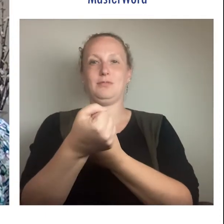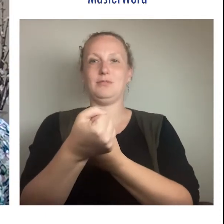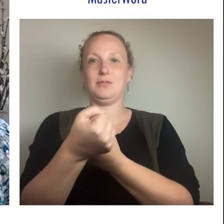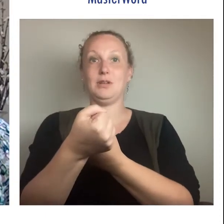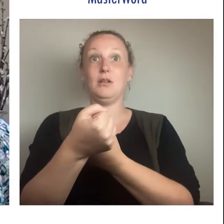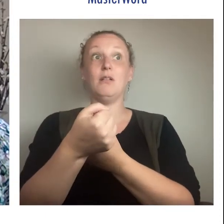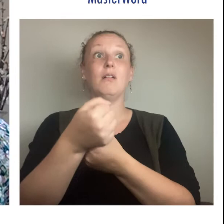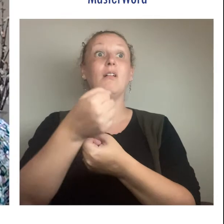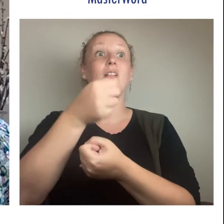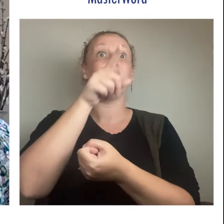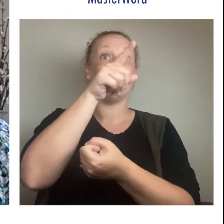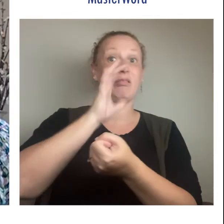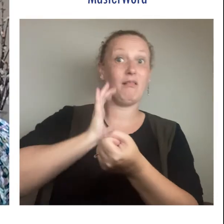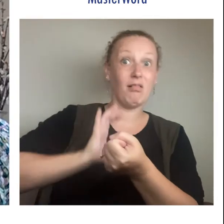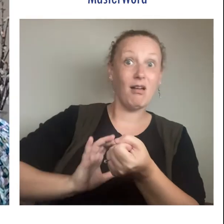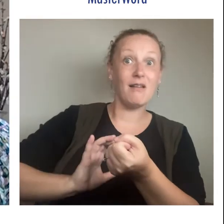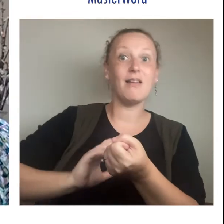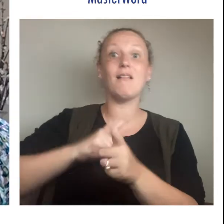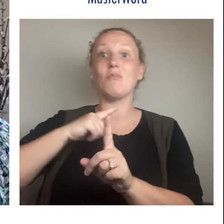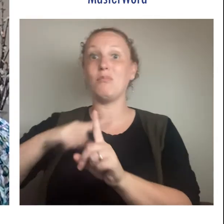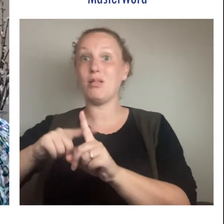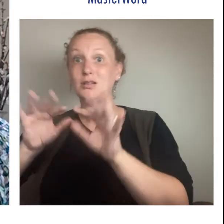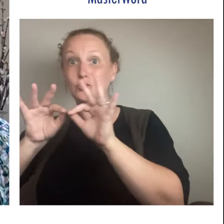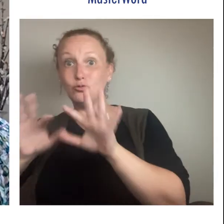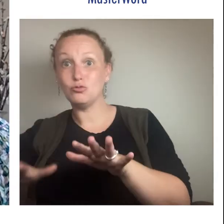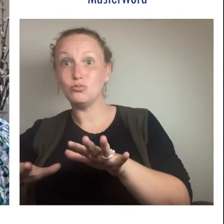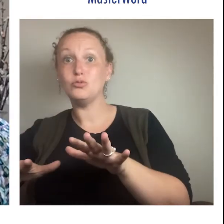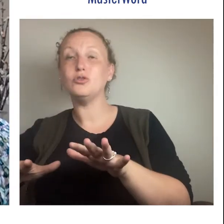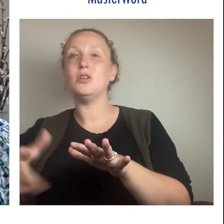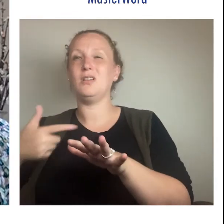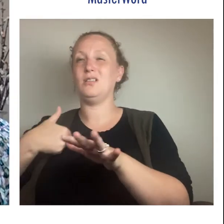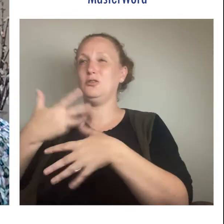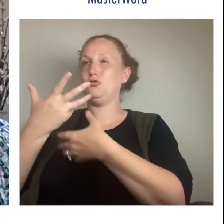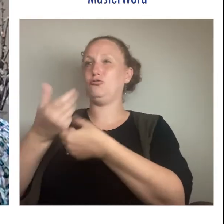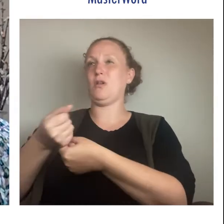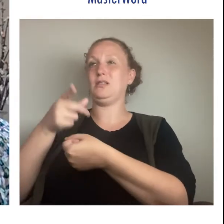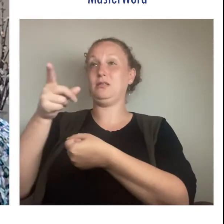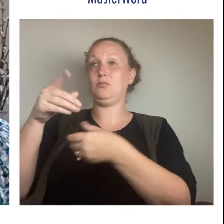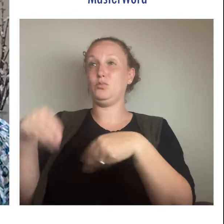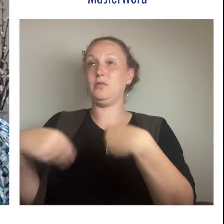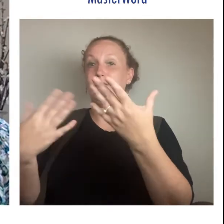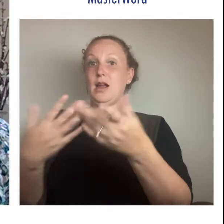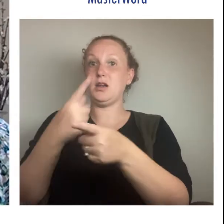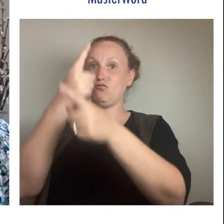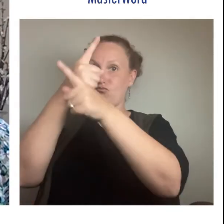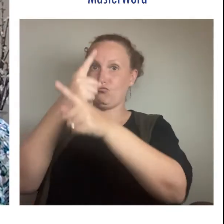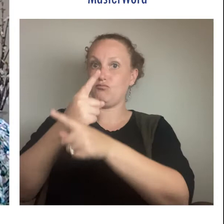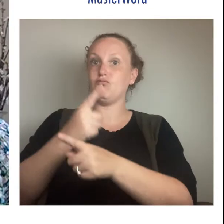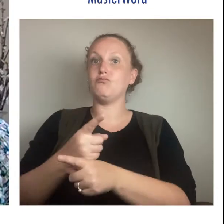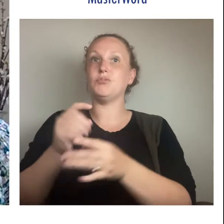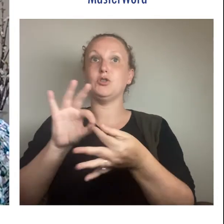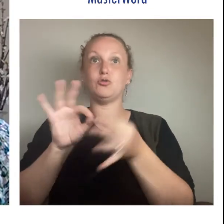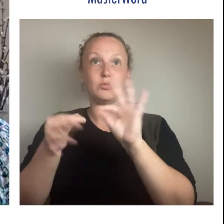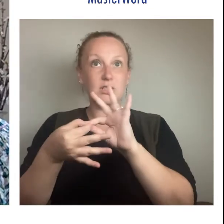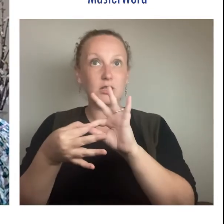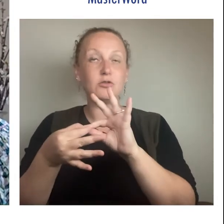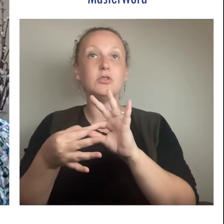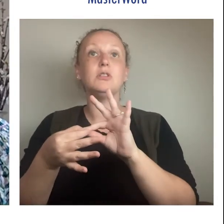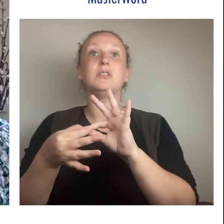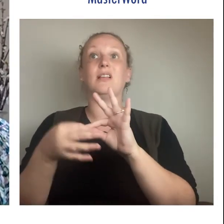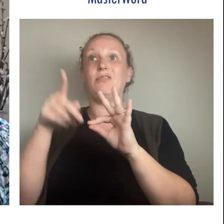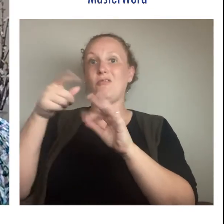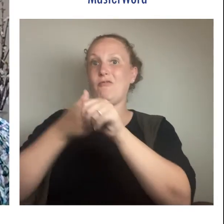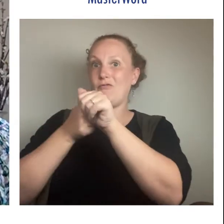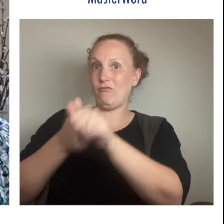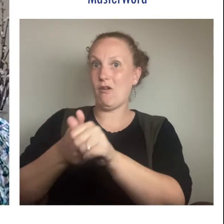your client and the interpreter that they're providing a correct interpretation and that they're carrying out your ethical